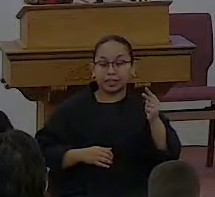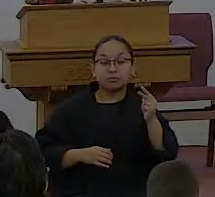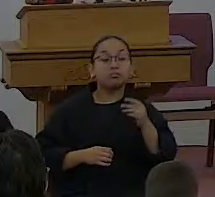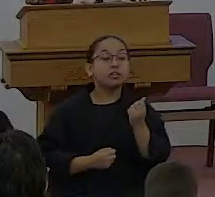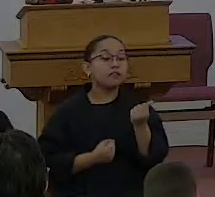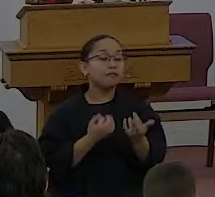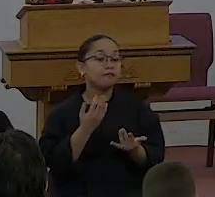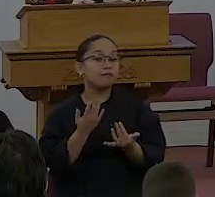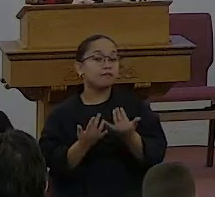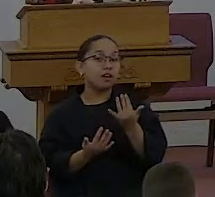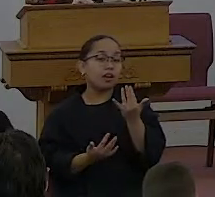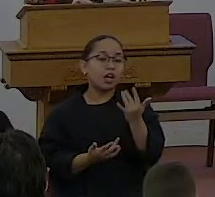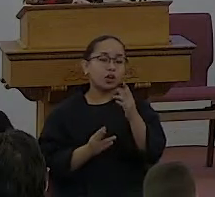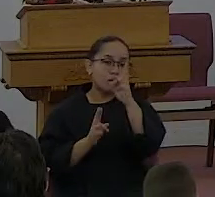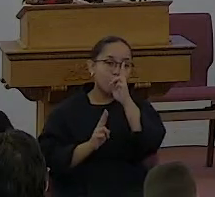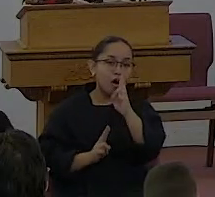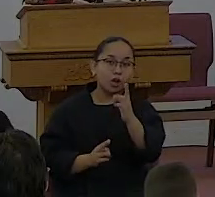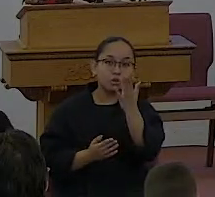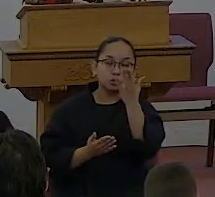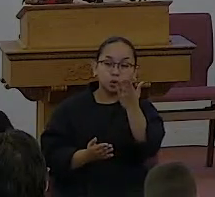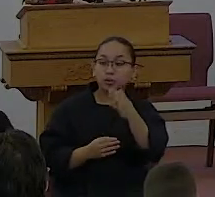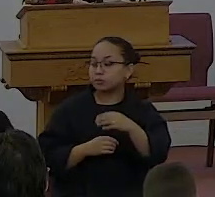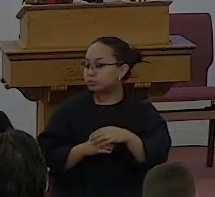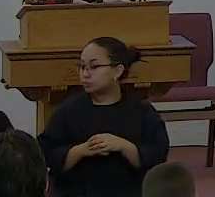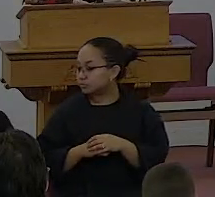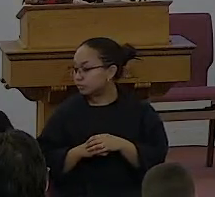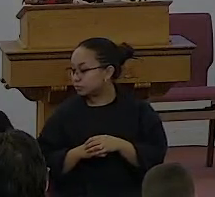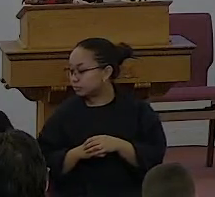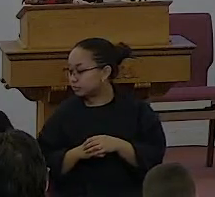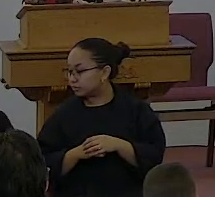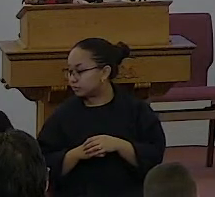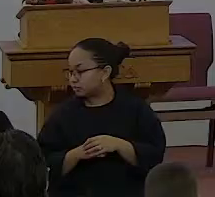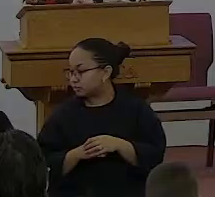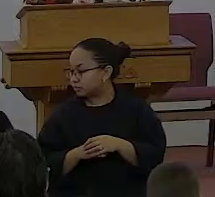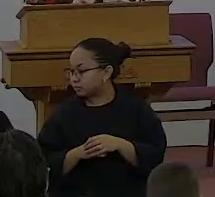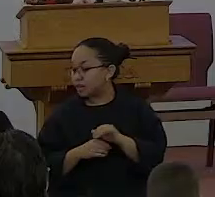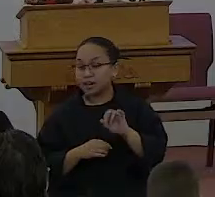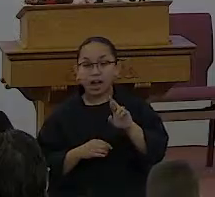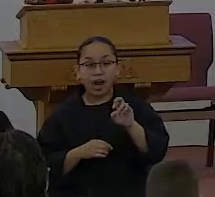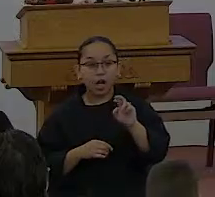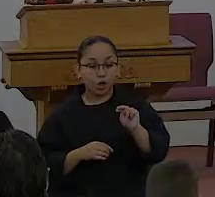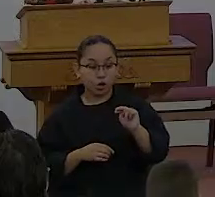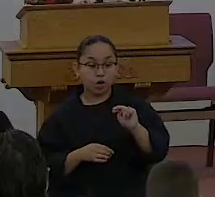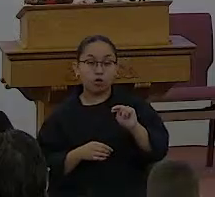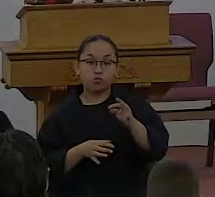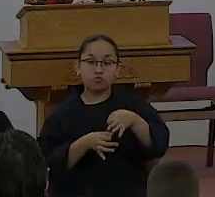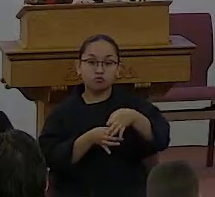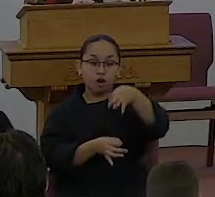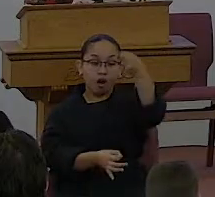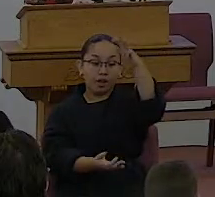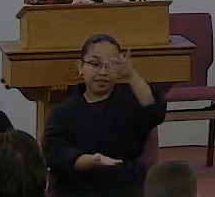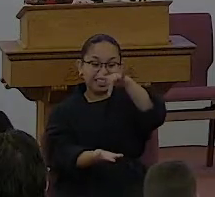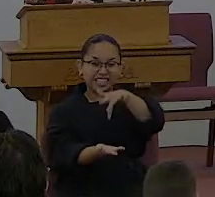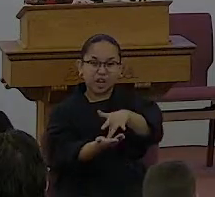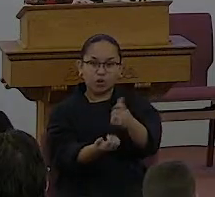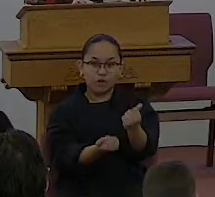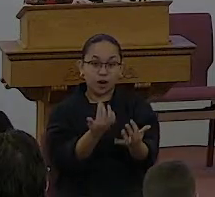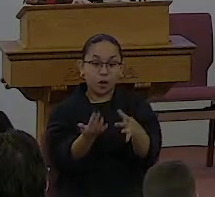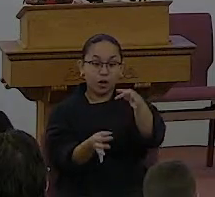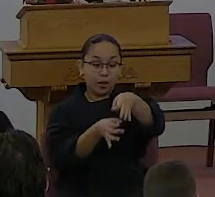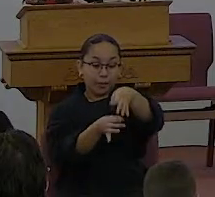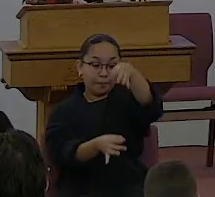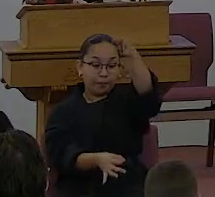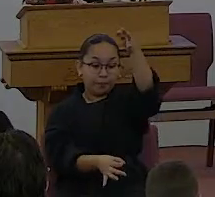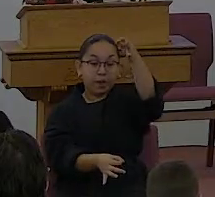her, and a rowan rod was placed in its center. If the goddess was pleased with the fire, the family